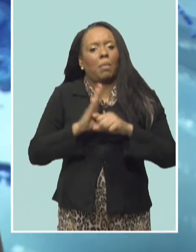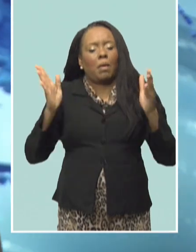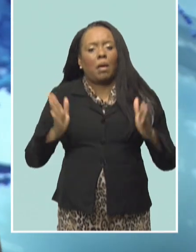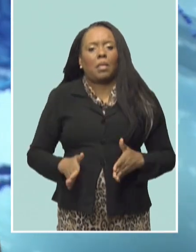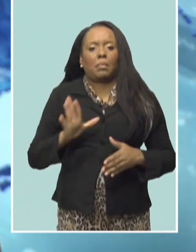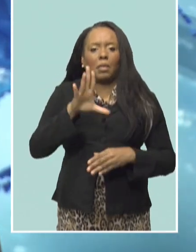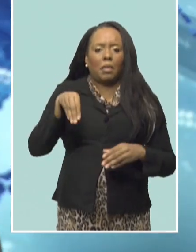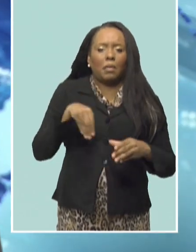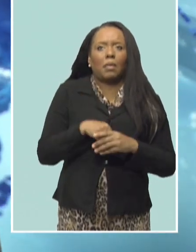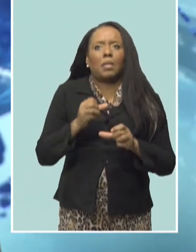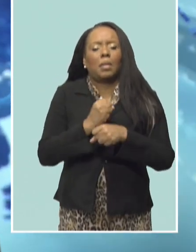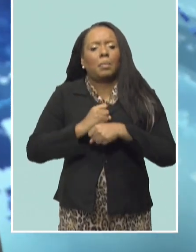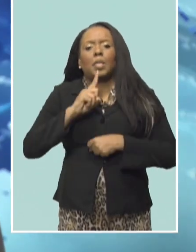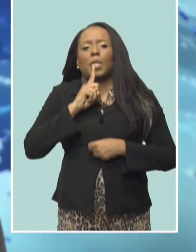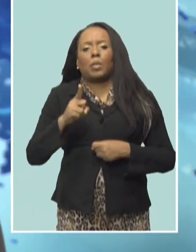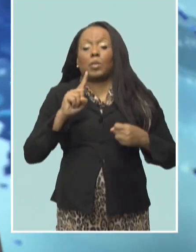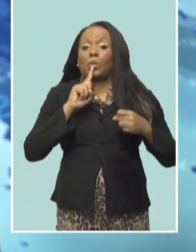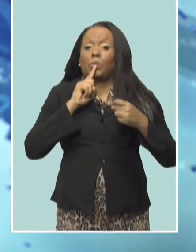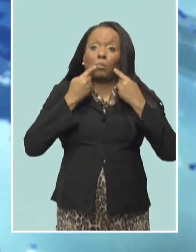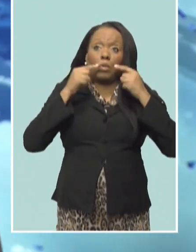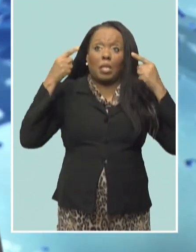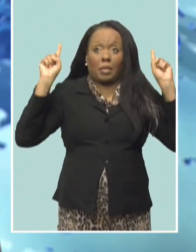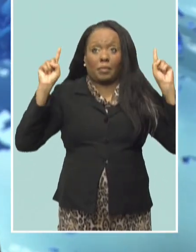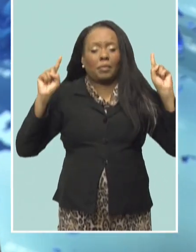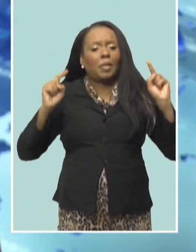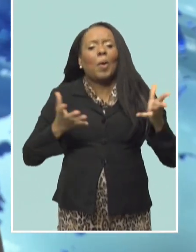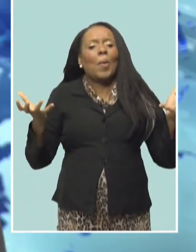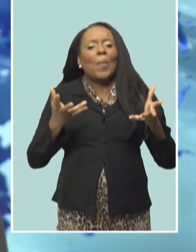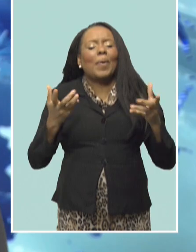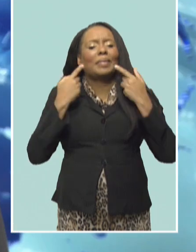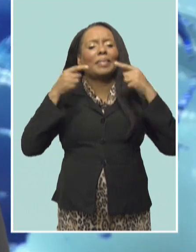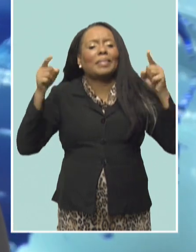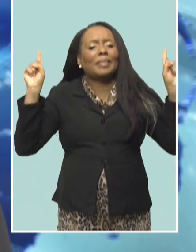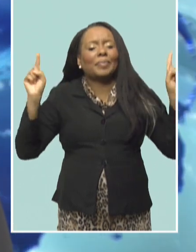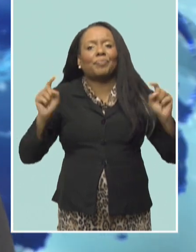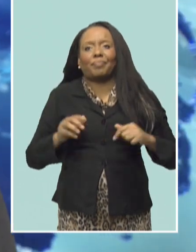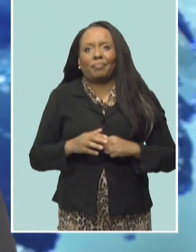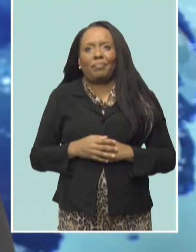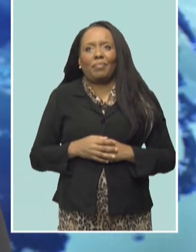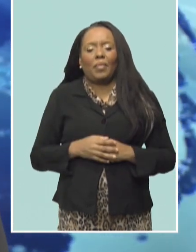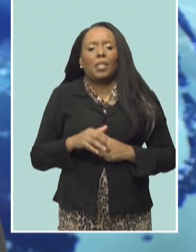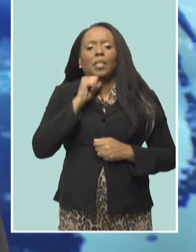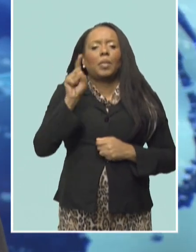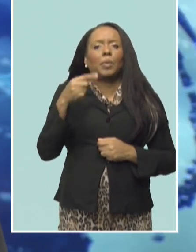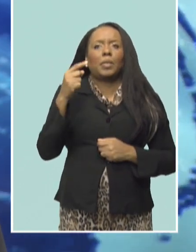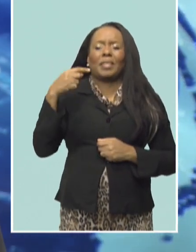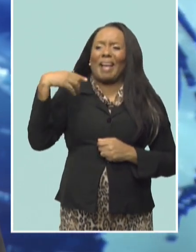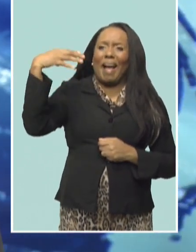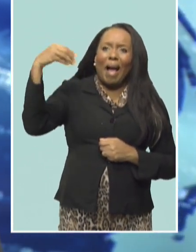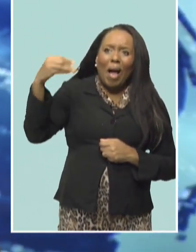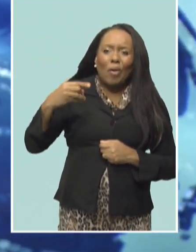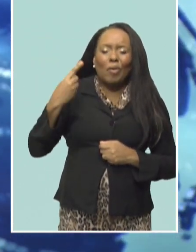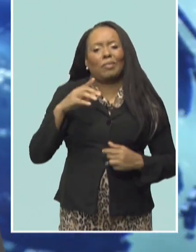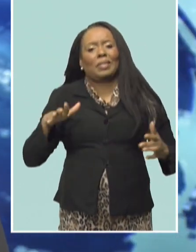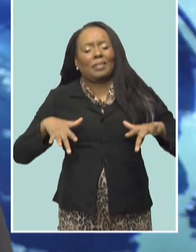part in making it a success. And when I say a success, what am I talking about? I'm talking about not just going out to the events